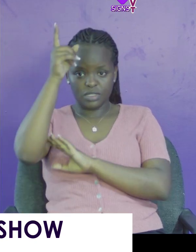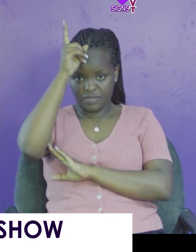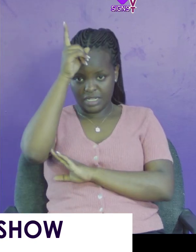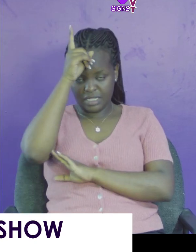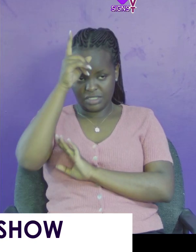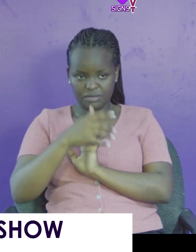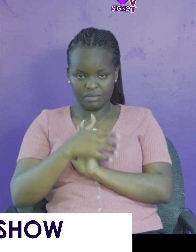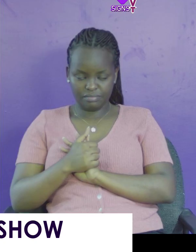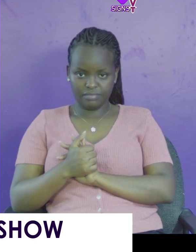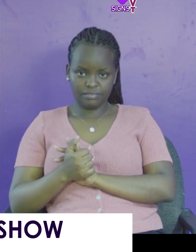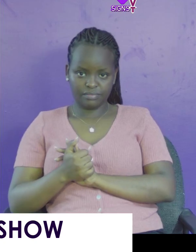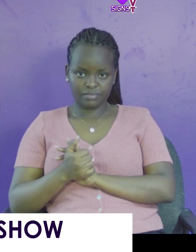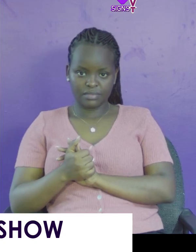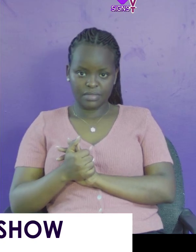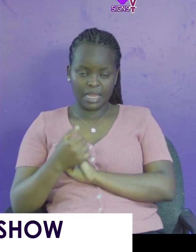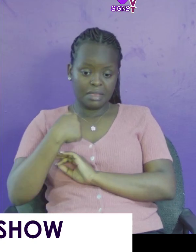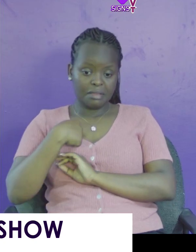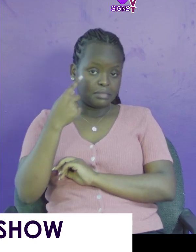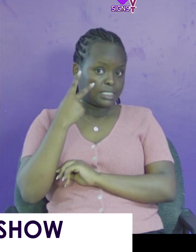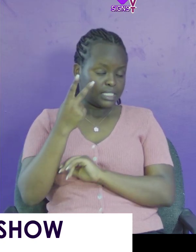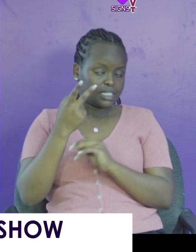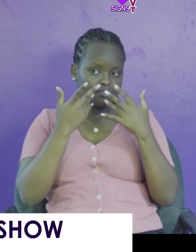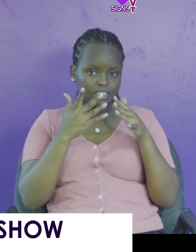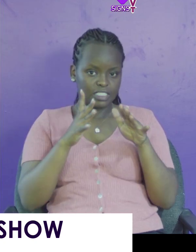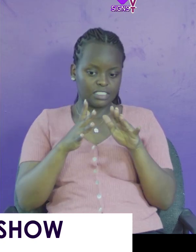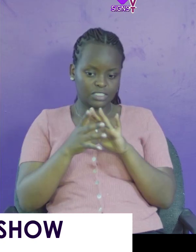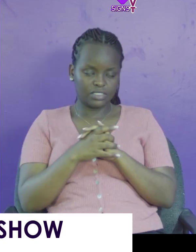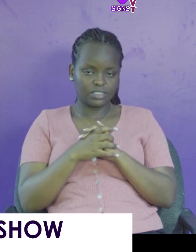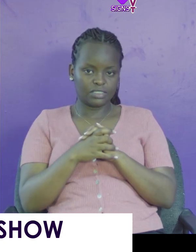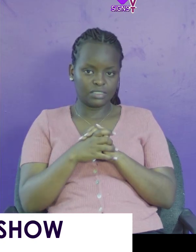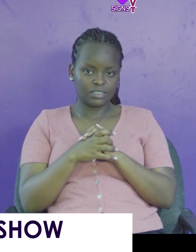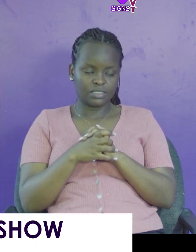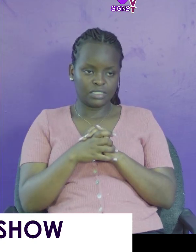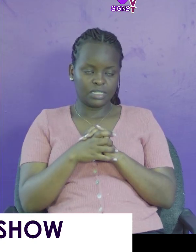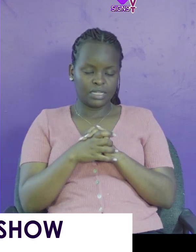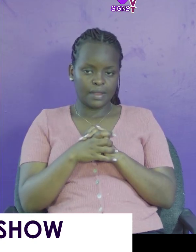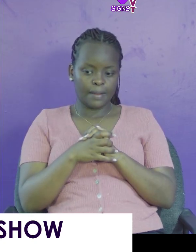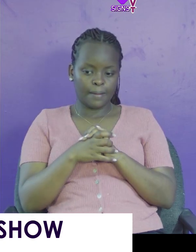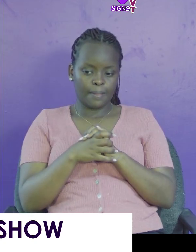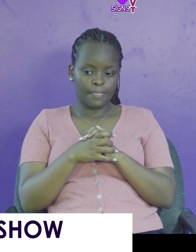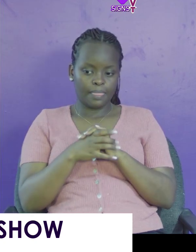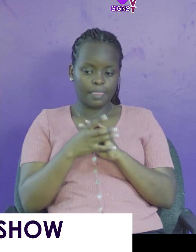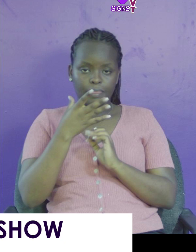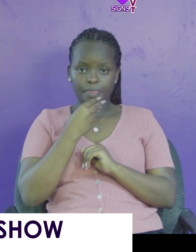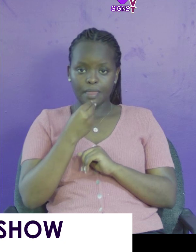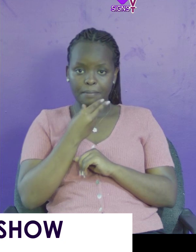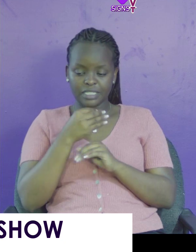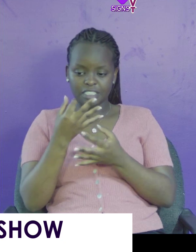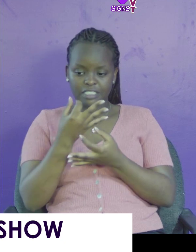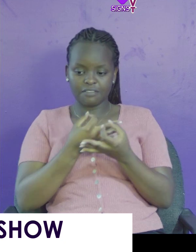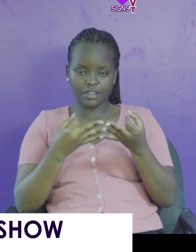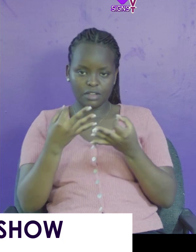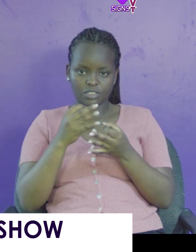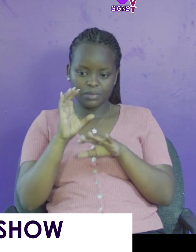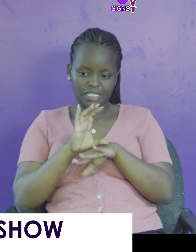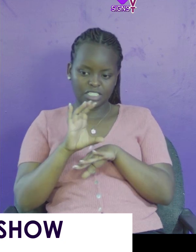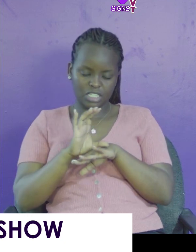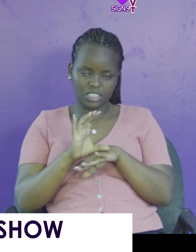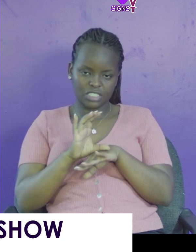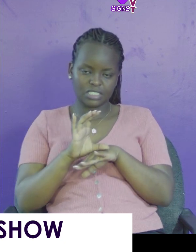Yes. And I've seen that attempt by churches where men now, the men's fellowship in those churches, Yes. are the ones in